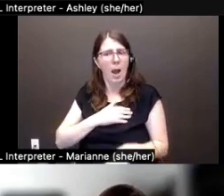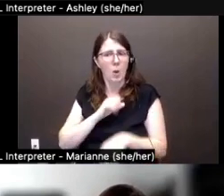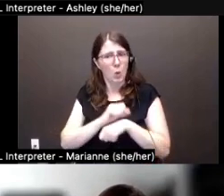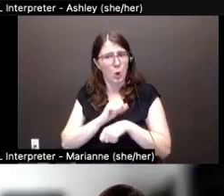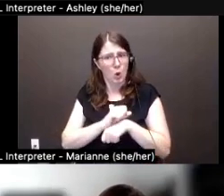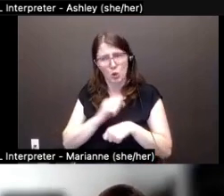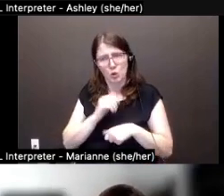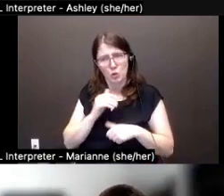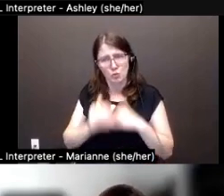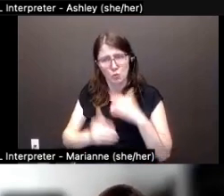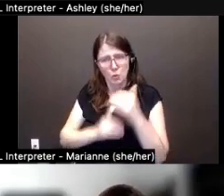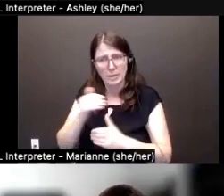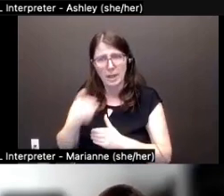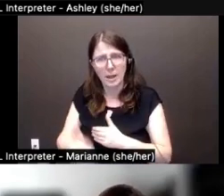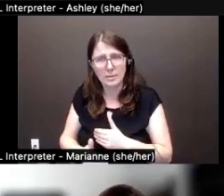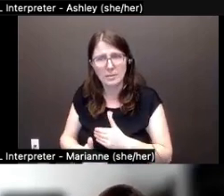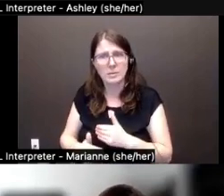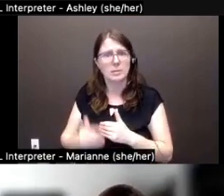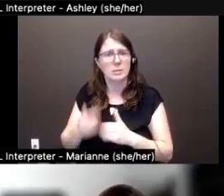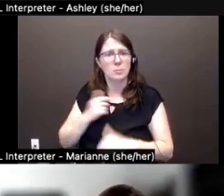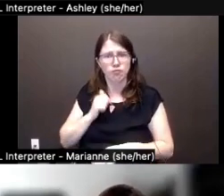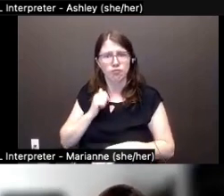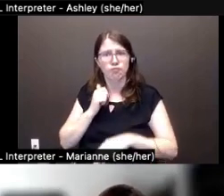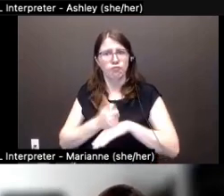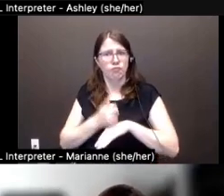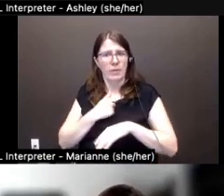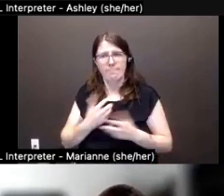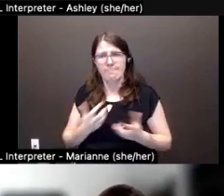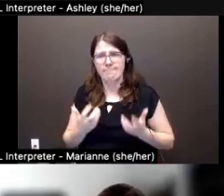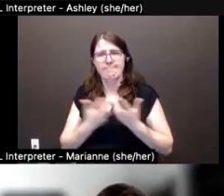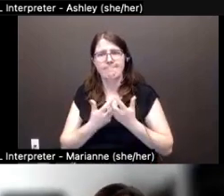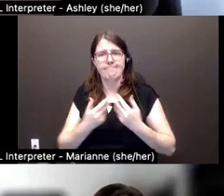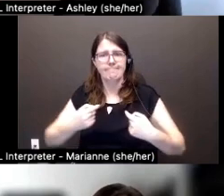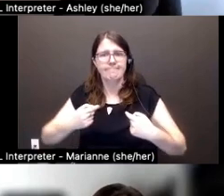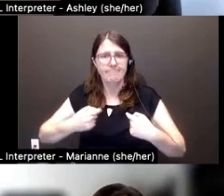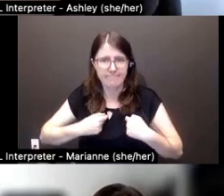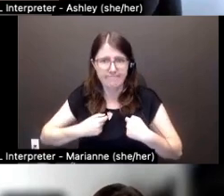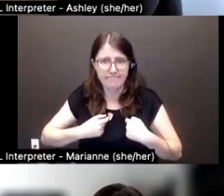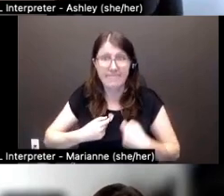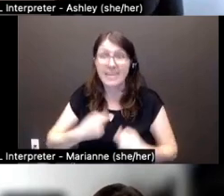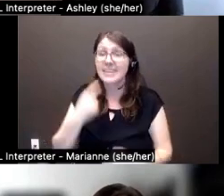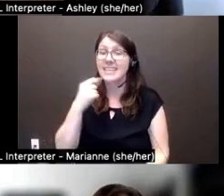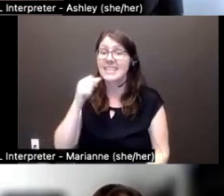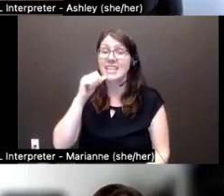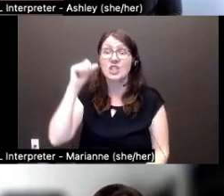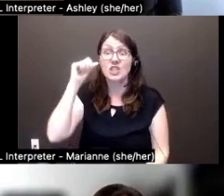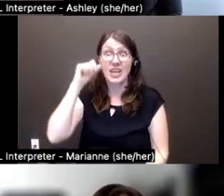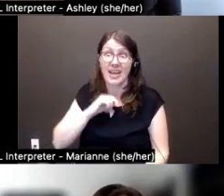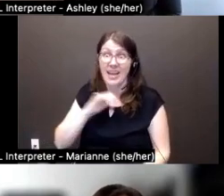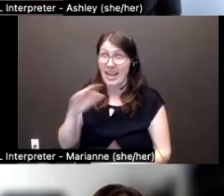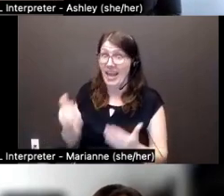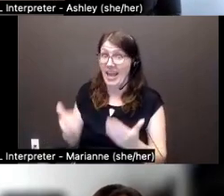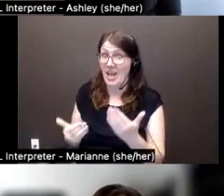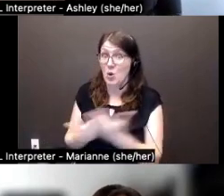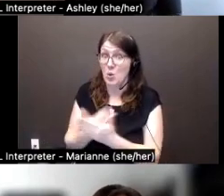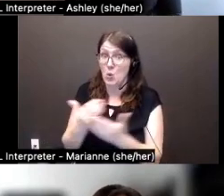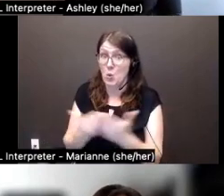I have at present. Yesterday, I added 1 new playlist on occupations, and